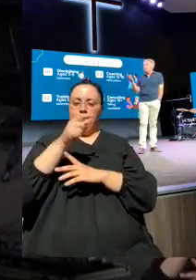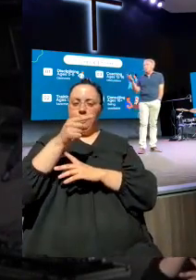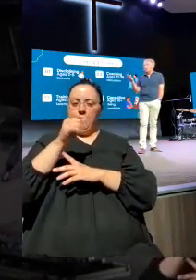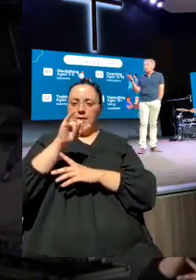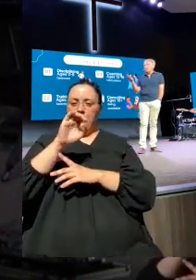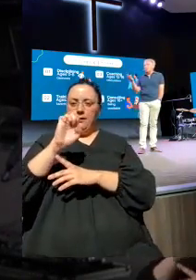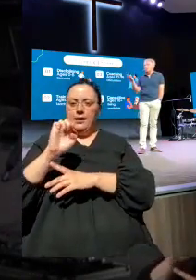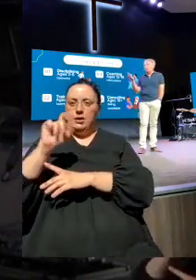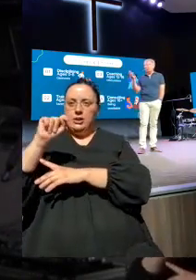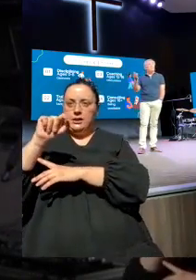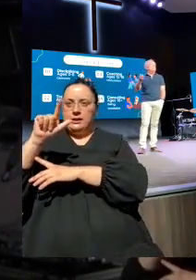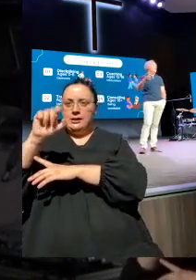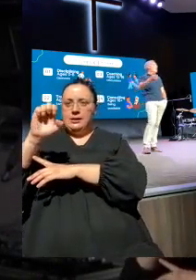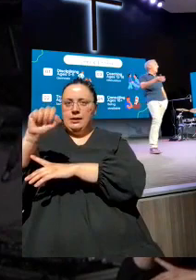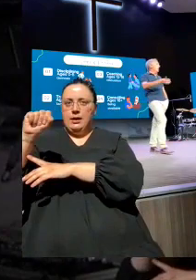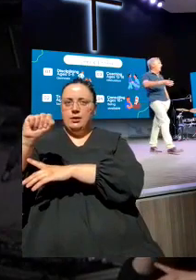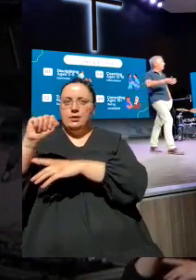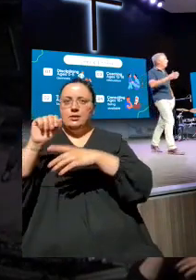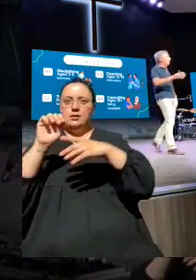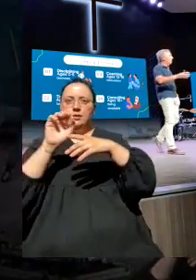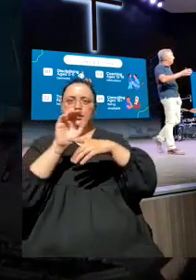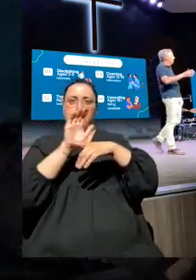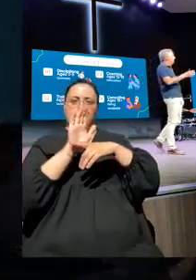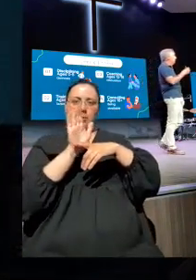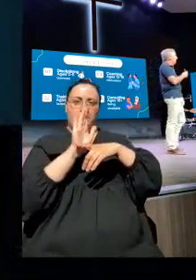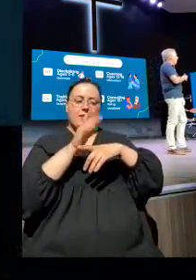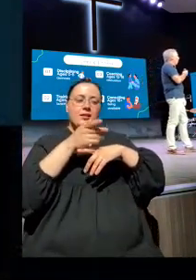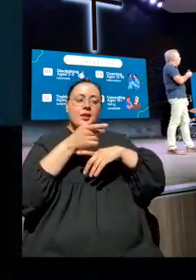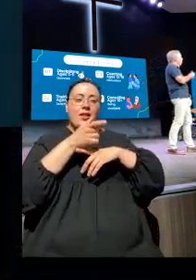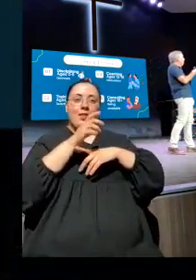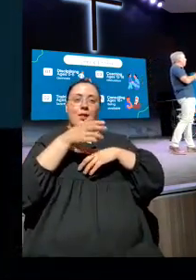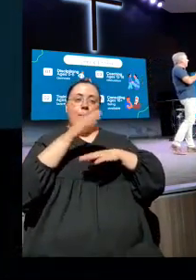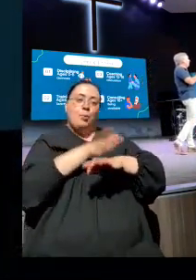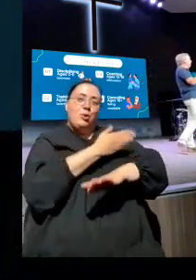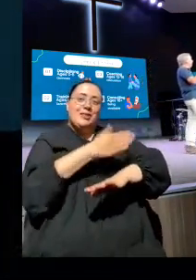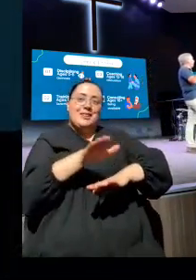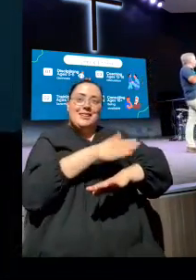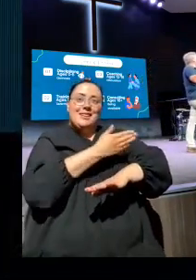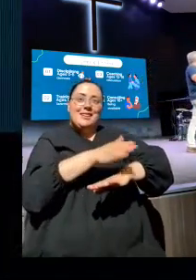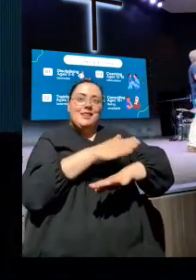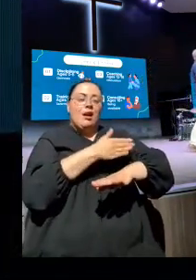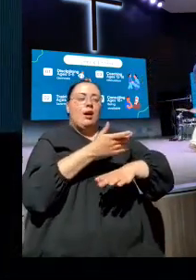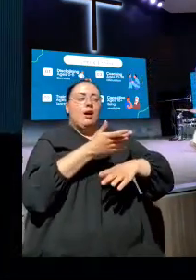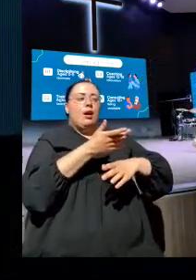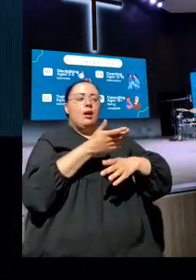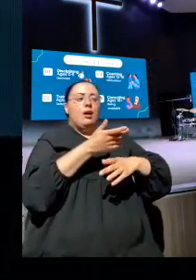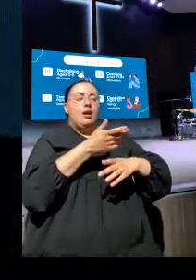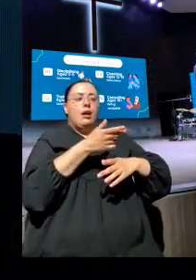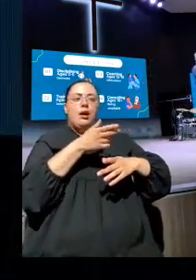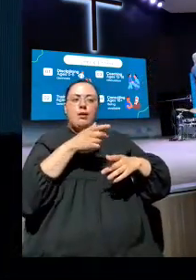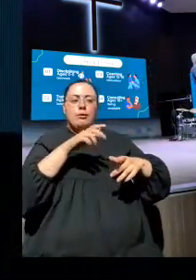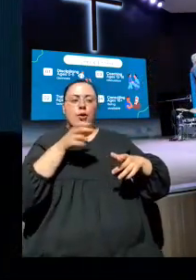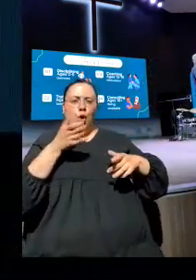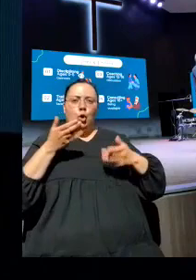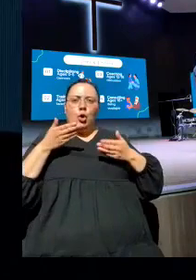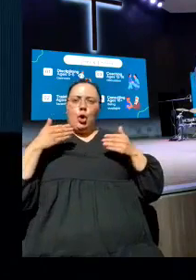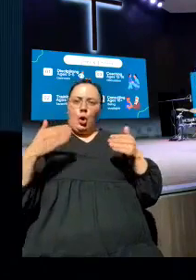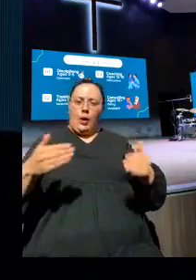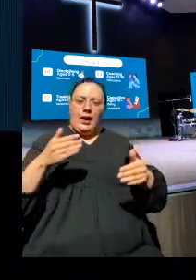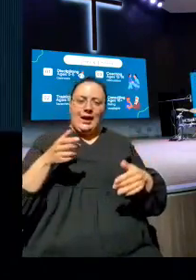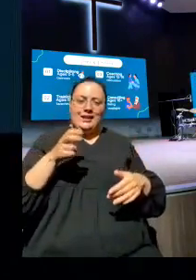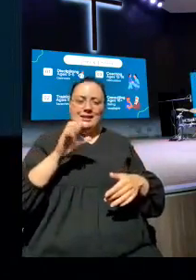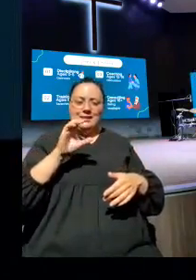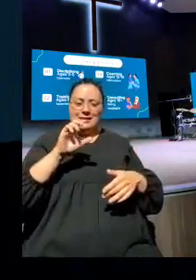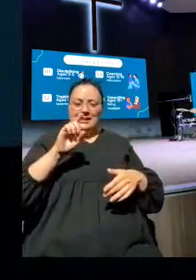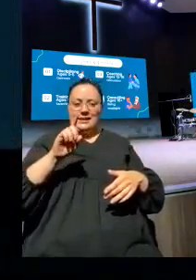that we teach our children, to this day, my kids will still start singing, O-B-E-Y, obey your mom and dad. They don't believe it anymore,